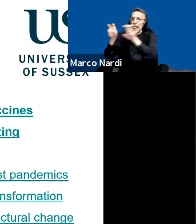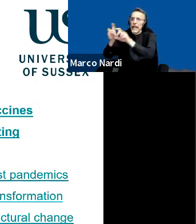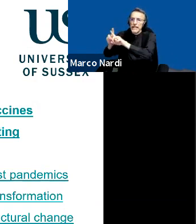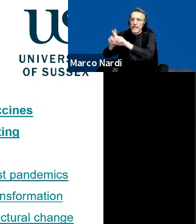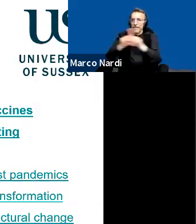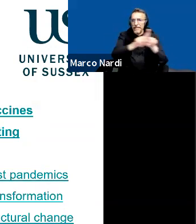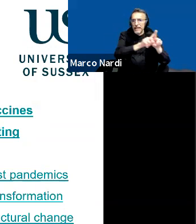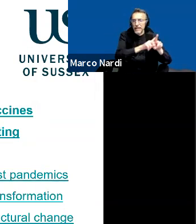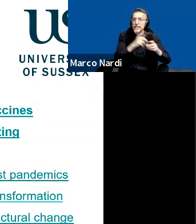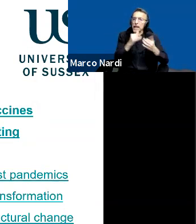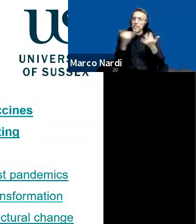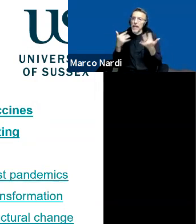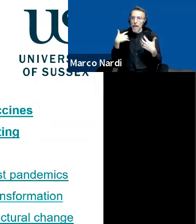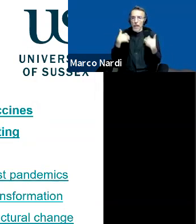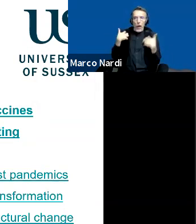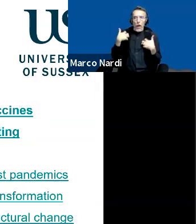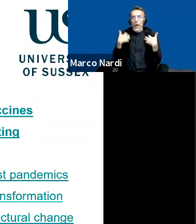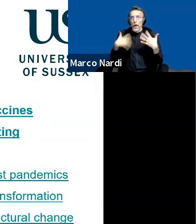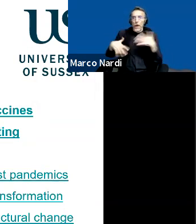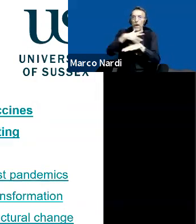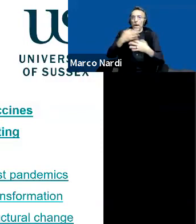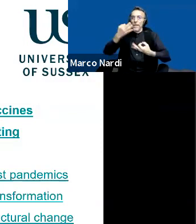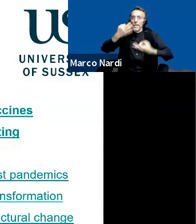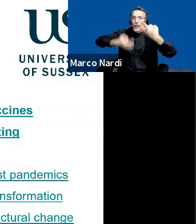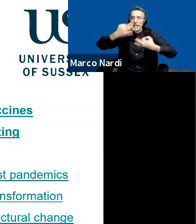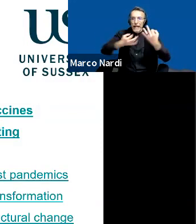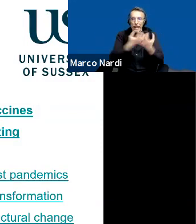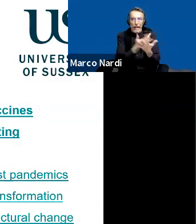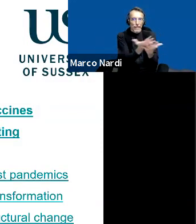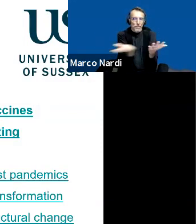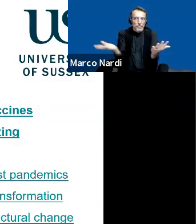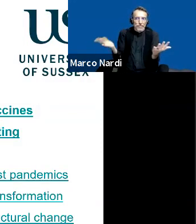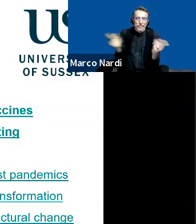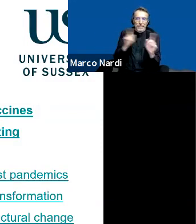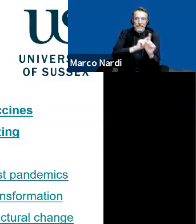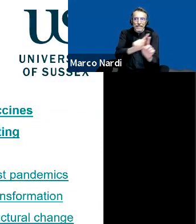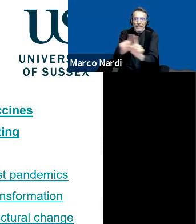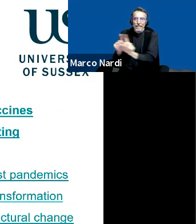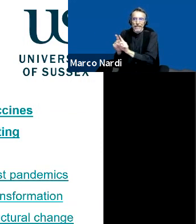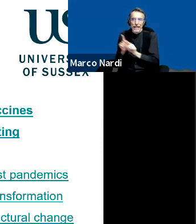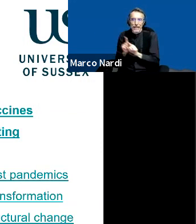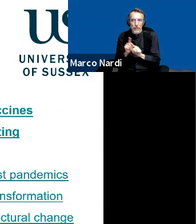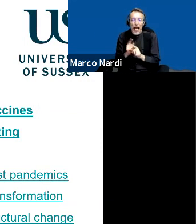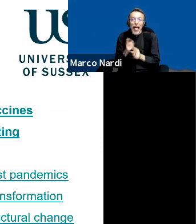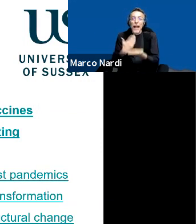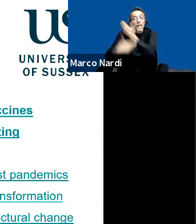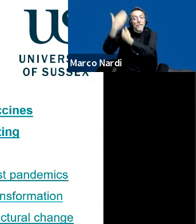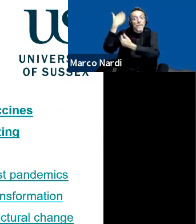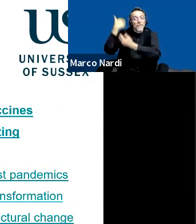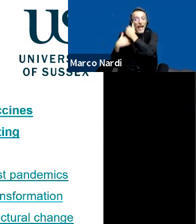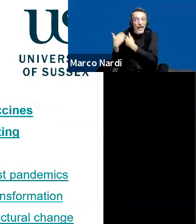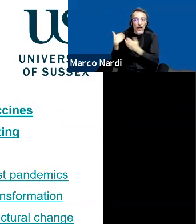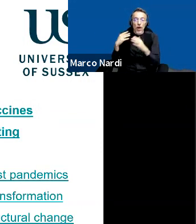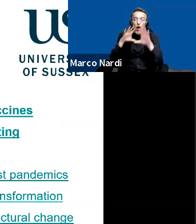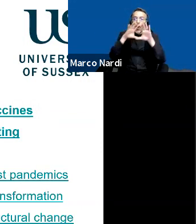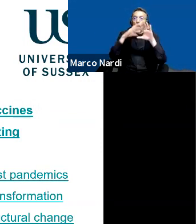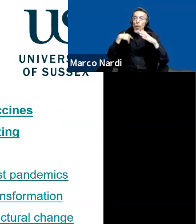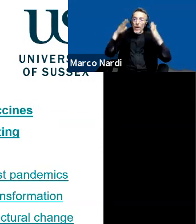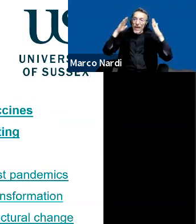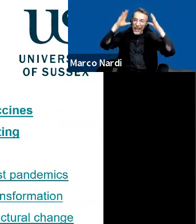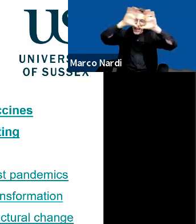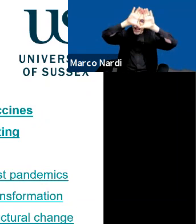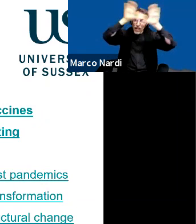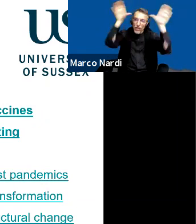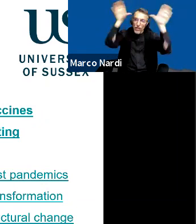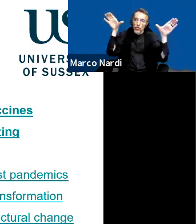sometimes a little lively place, quite politically plural as well. And way back, although we work in the global north and global south with a